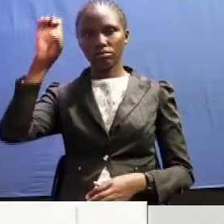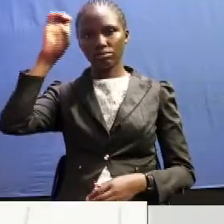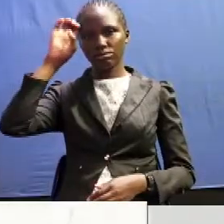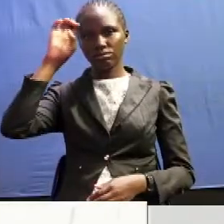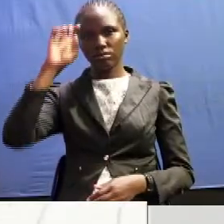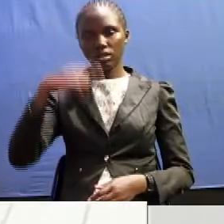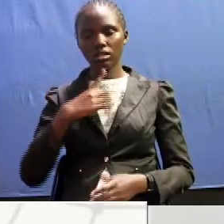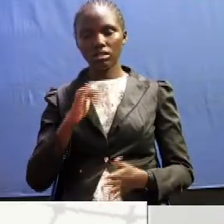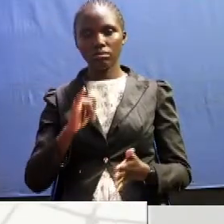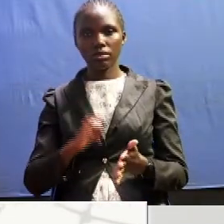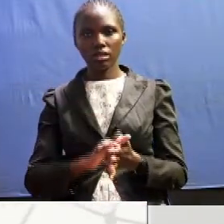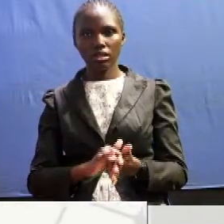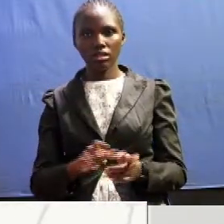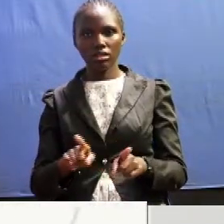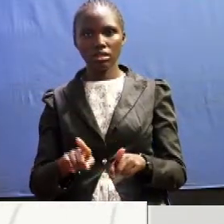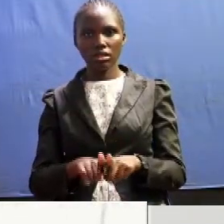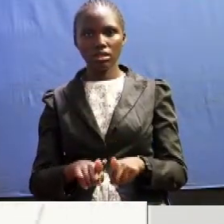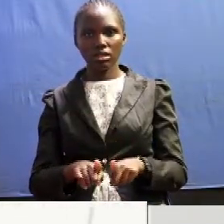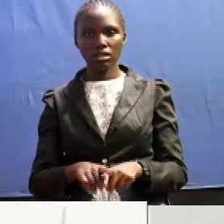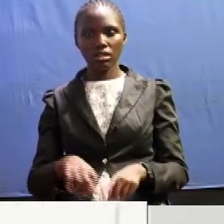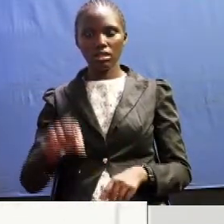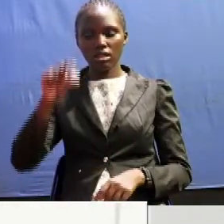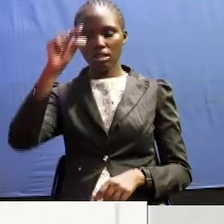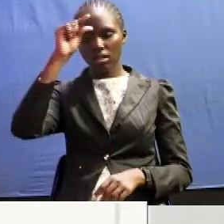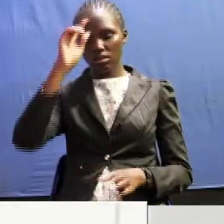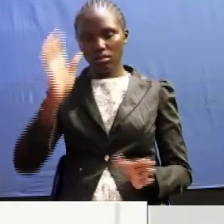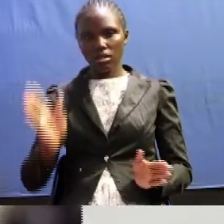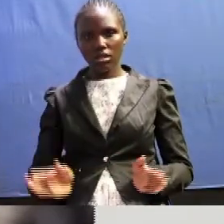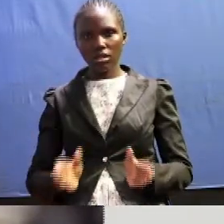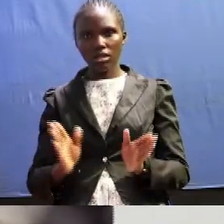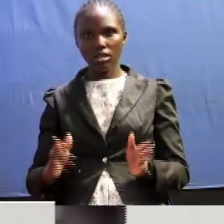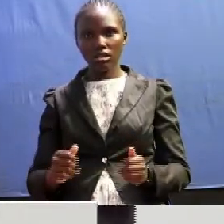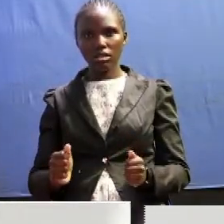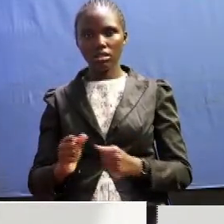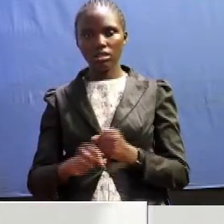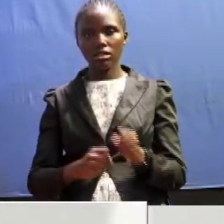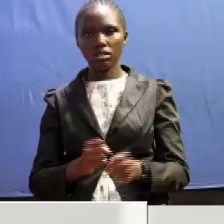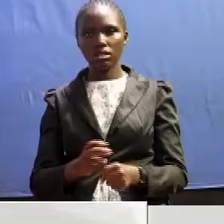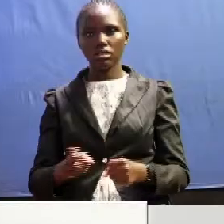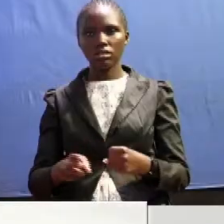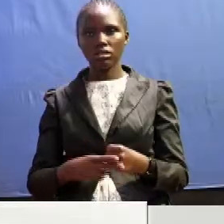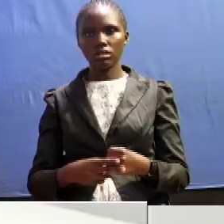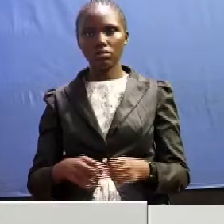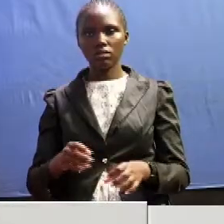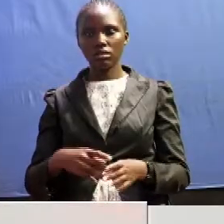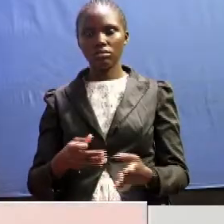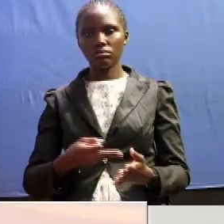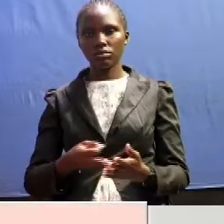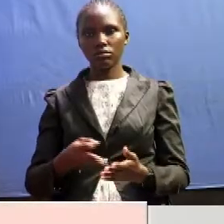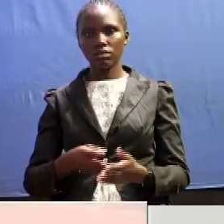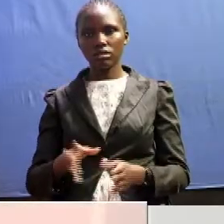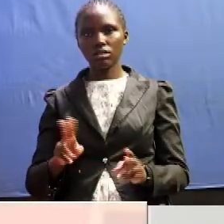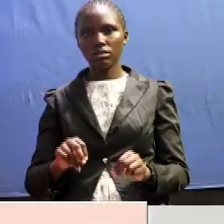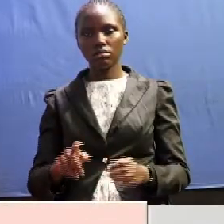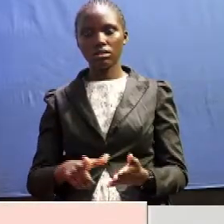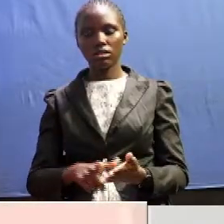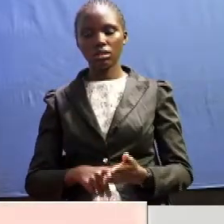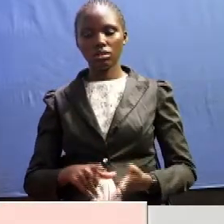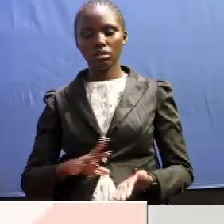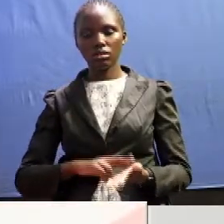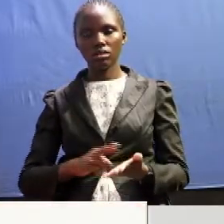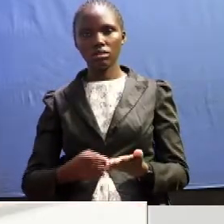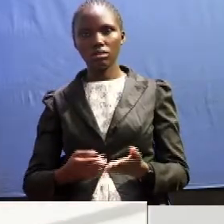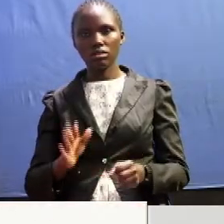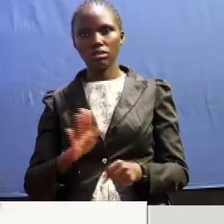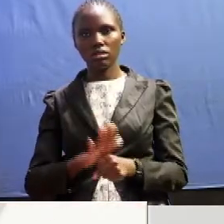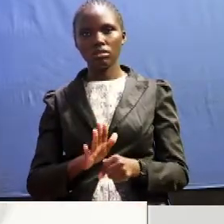Mbadi emphasized that the government is committed to addressing a 7-year gap in capitation funding by mobilizing more resources. He